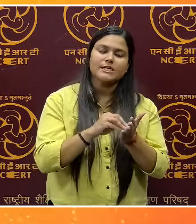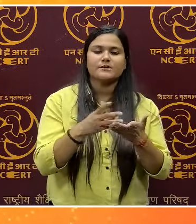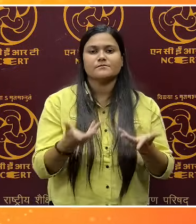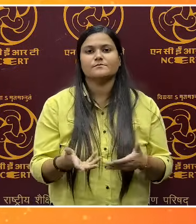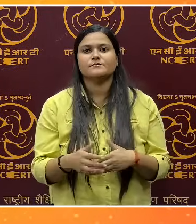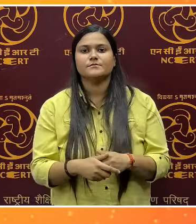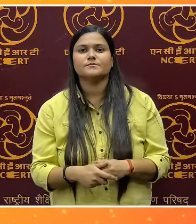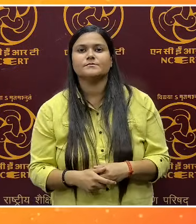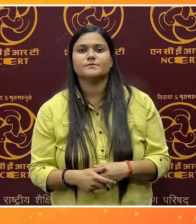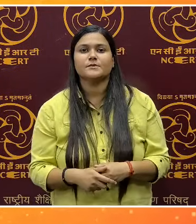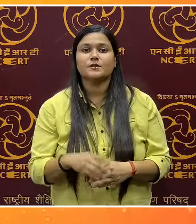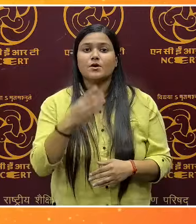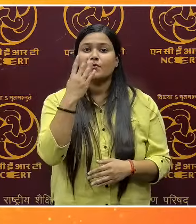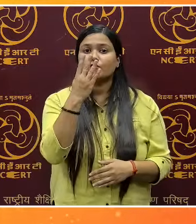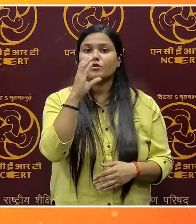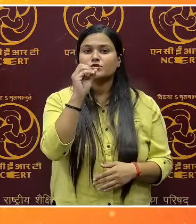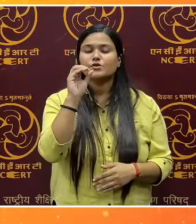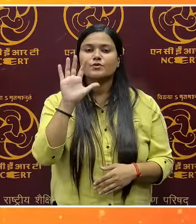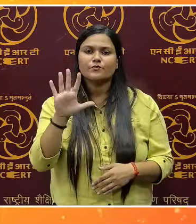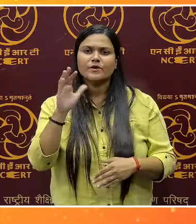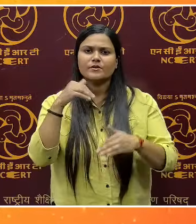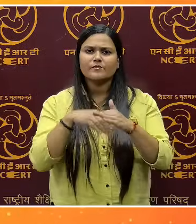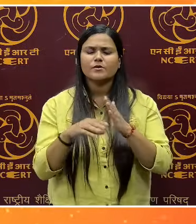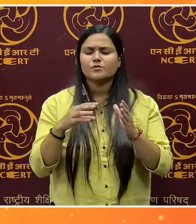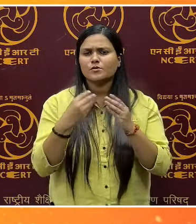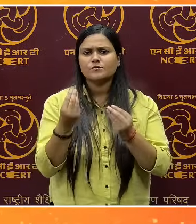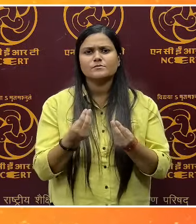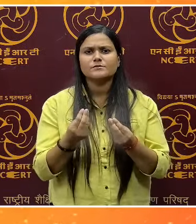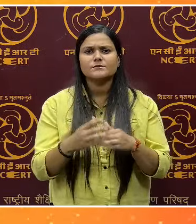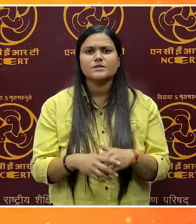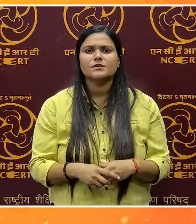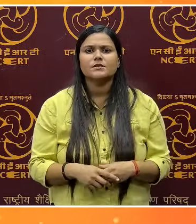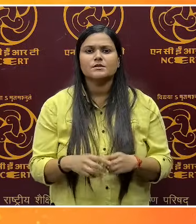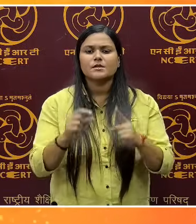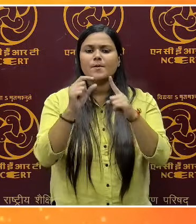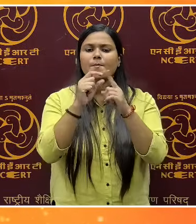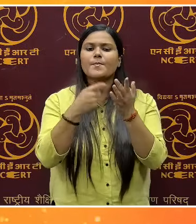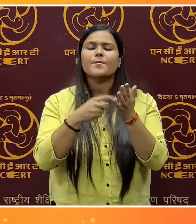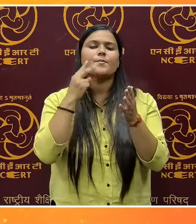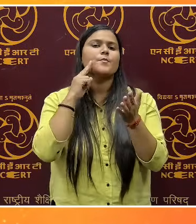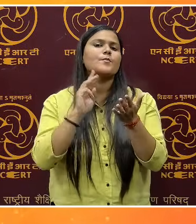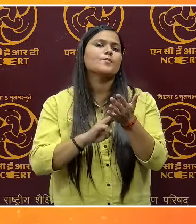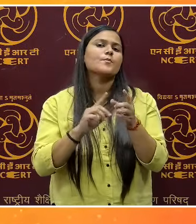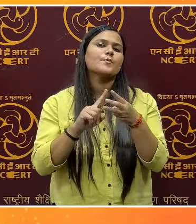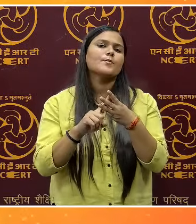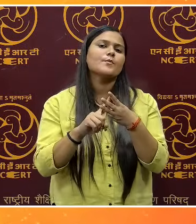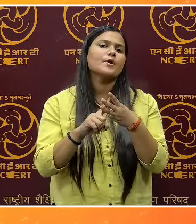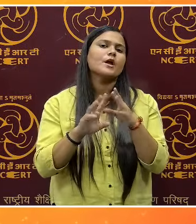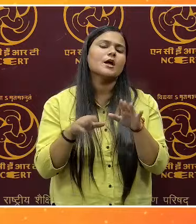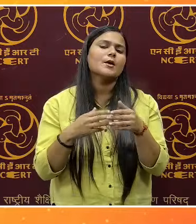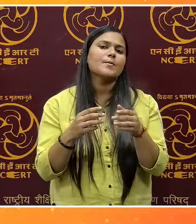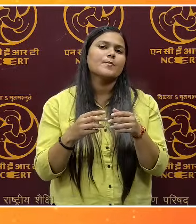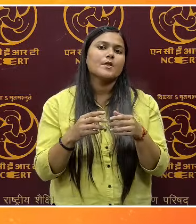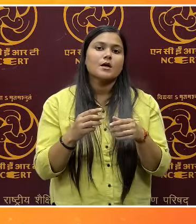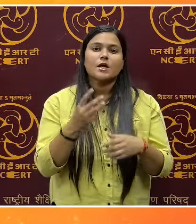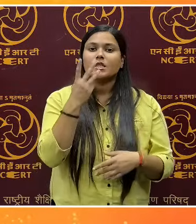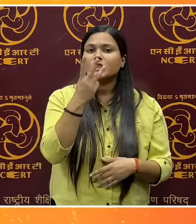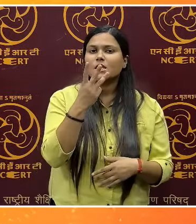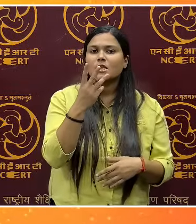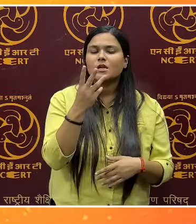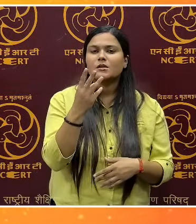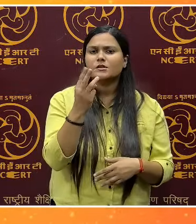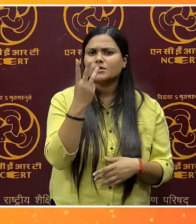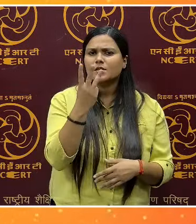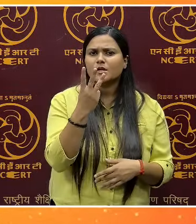write down 405 as product of their prime factors, what I can write? 3 is occurring how many times? 3